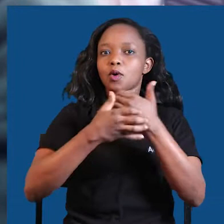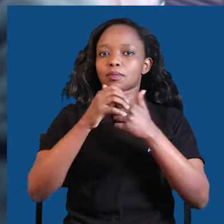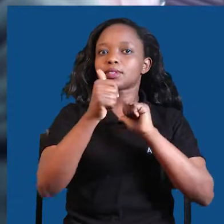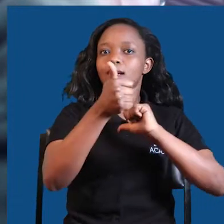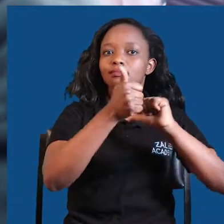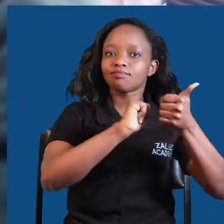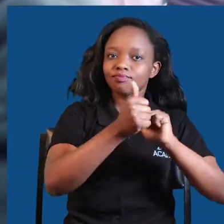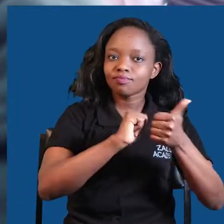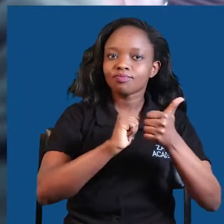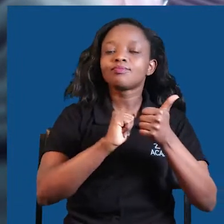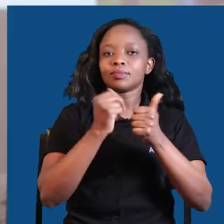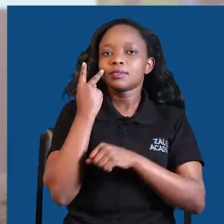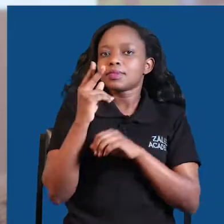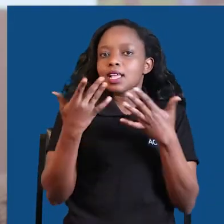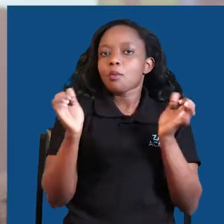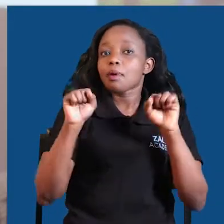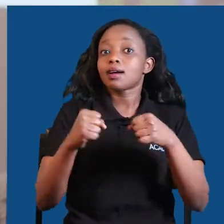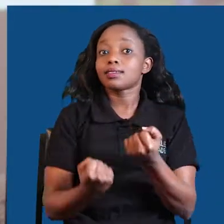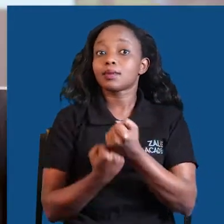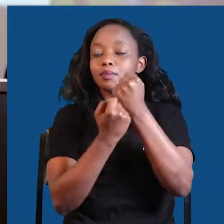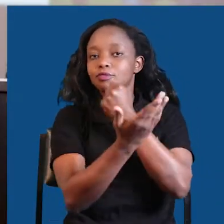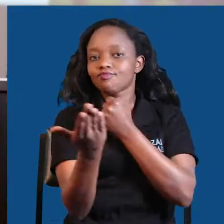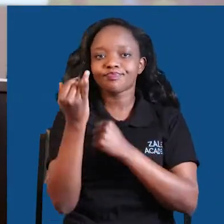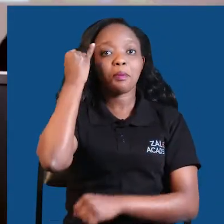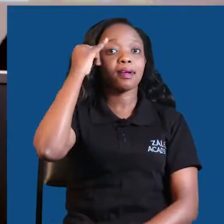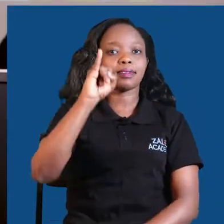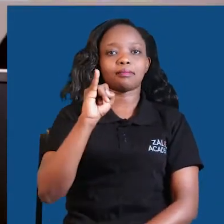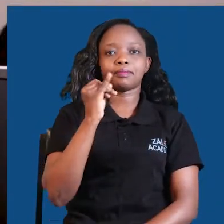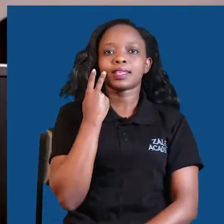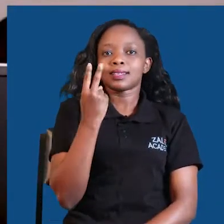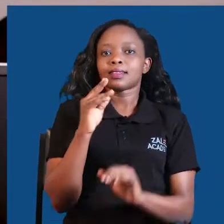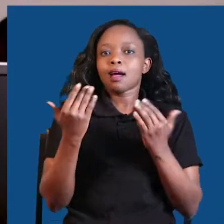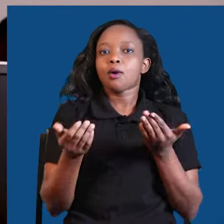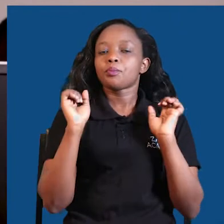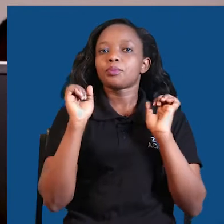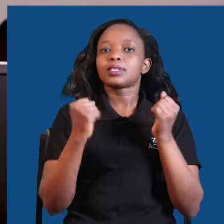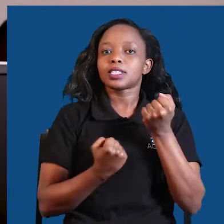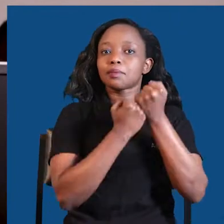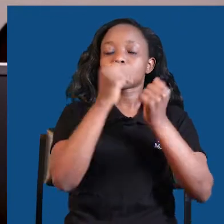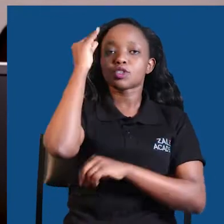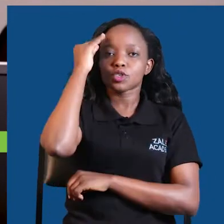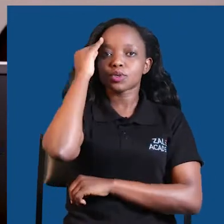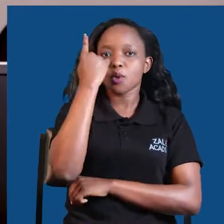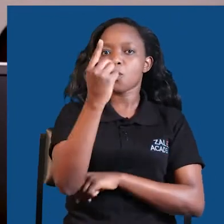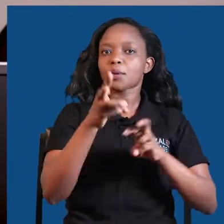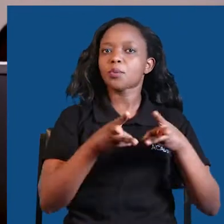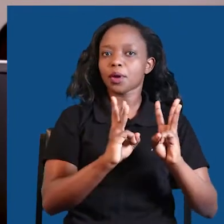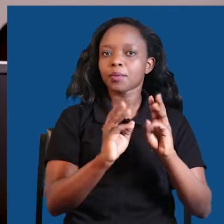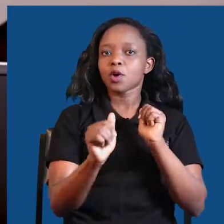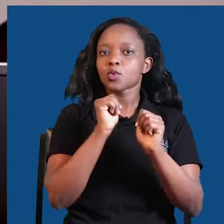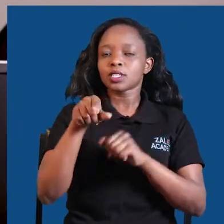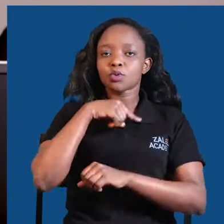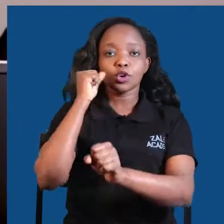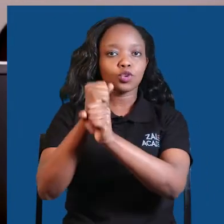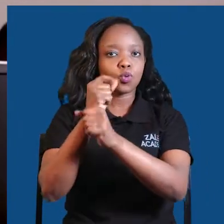during computer contest, we see how we can support your ideas, see how we support students. One of the